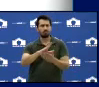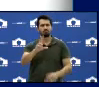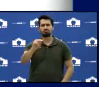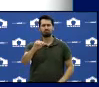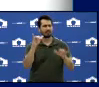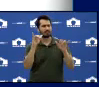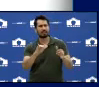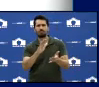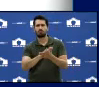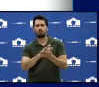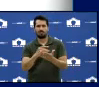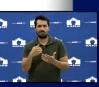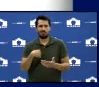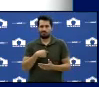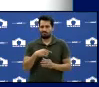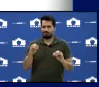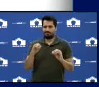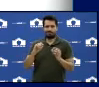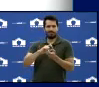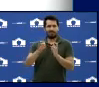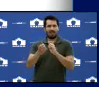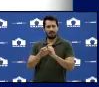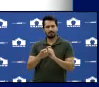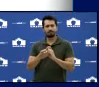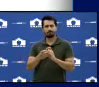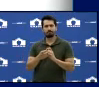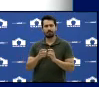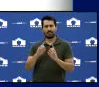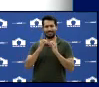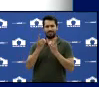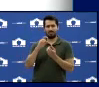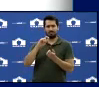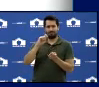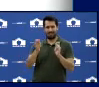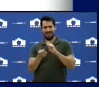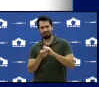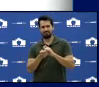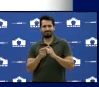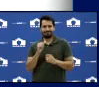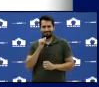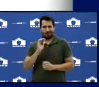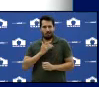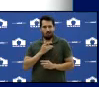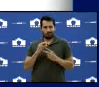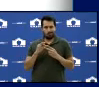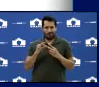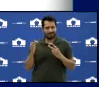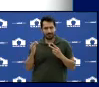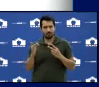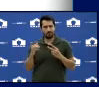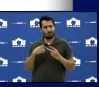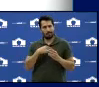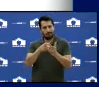that we're going through at the moment. And again, redistricting, it's not a choice. So it's something that the district is required to